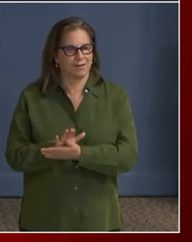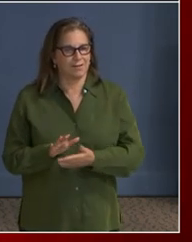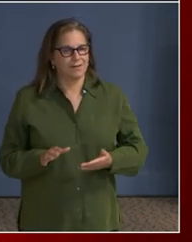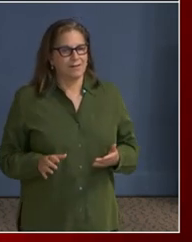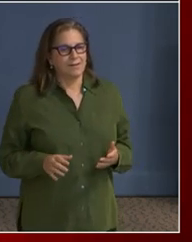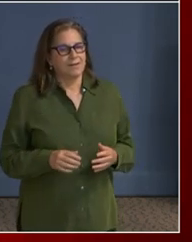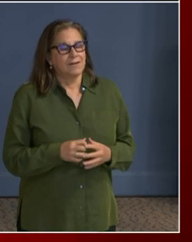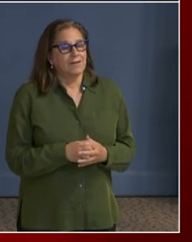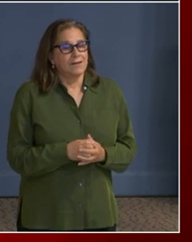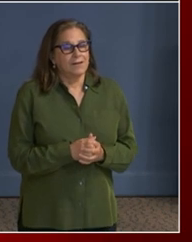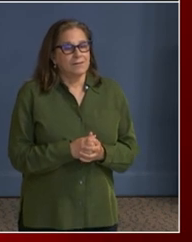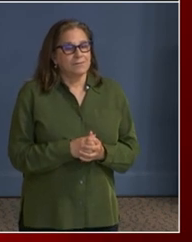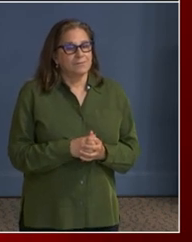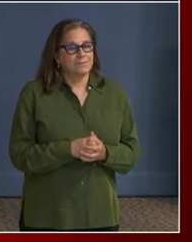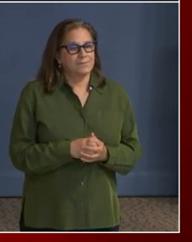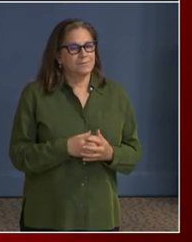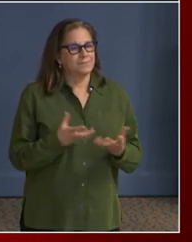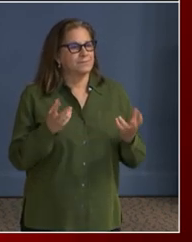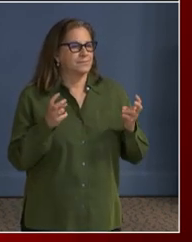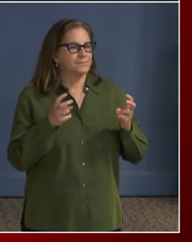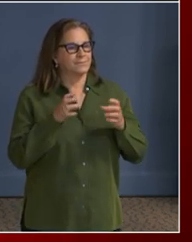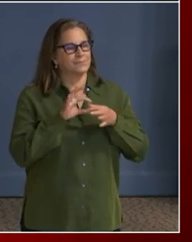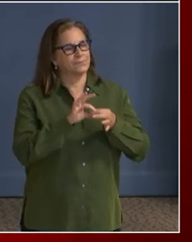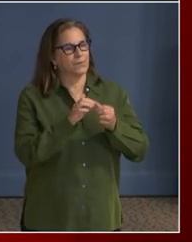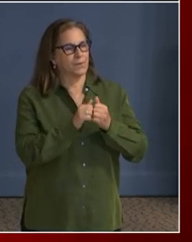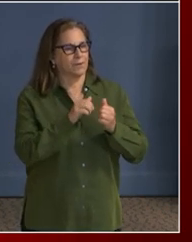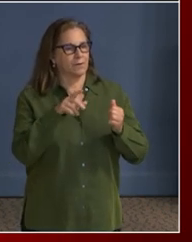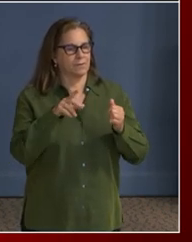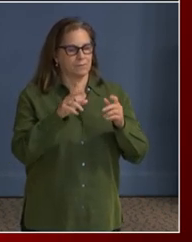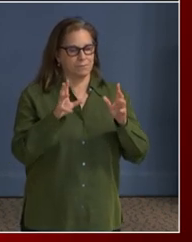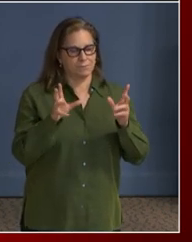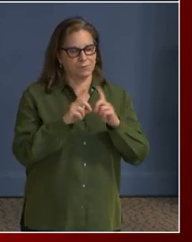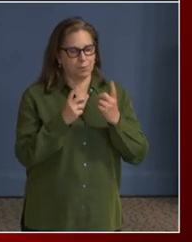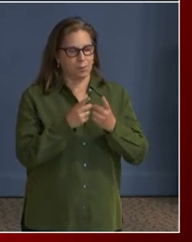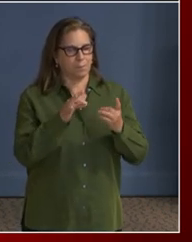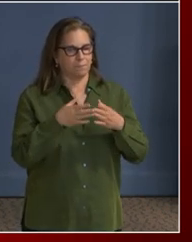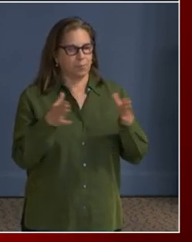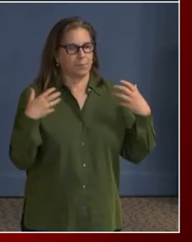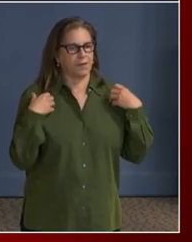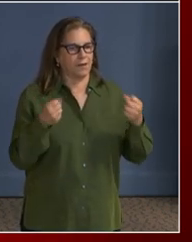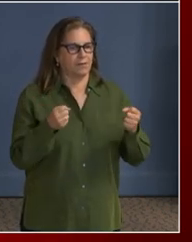with DC health guidelines. Families may go to